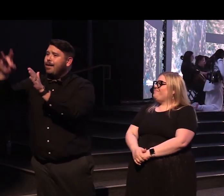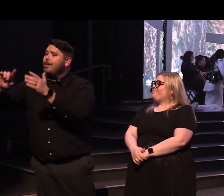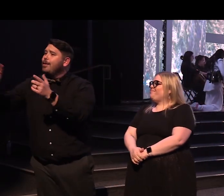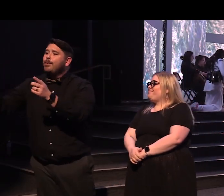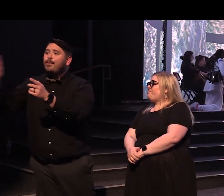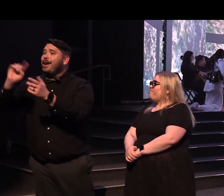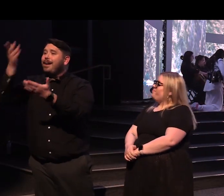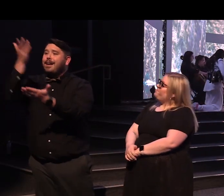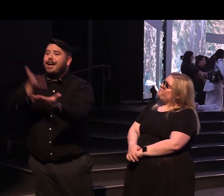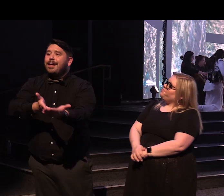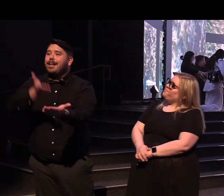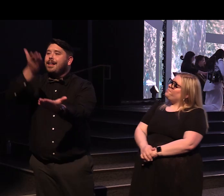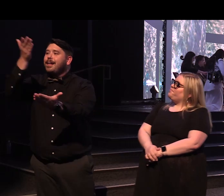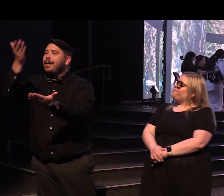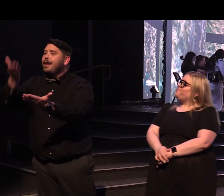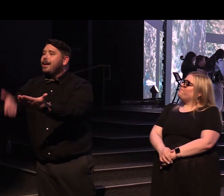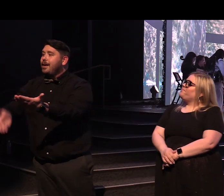found